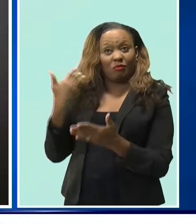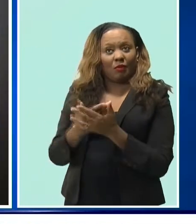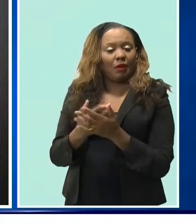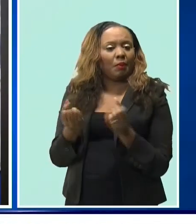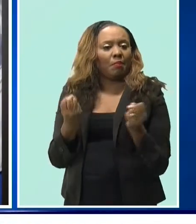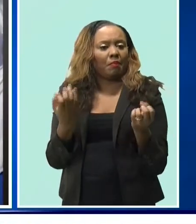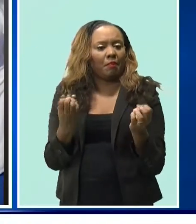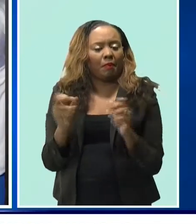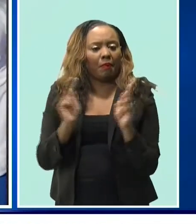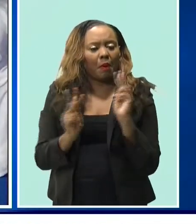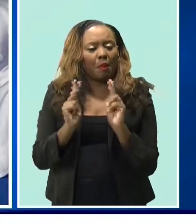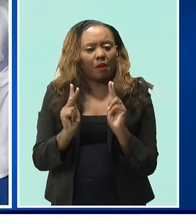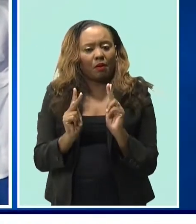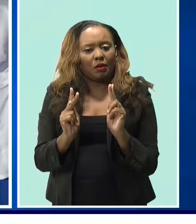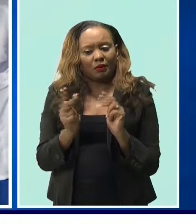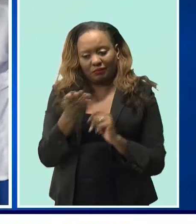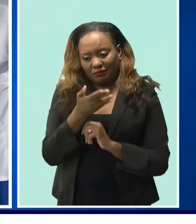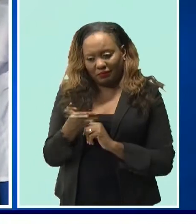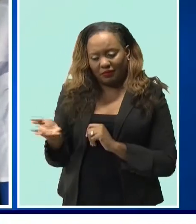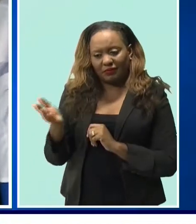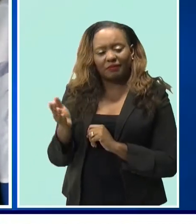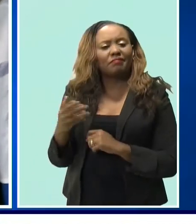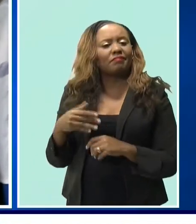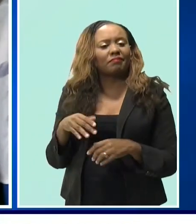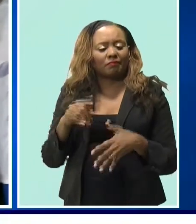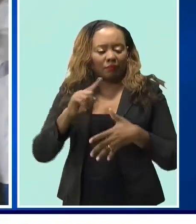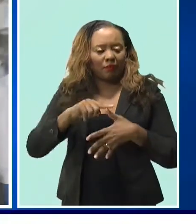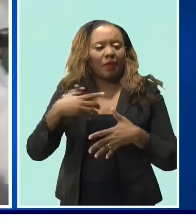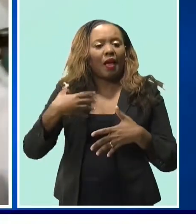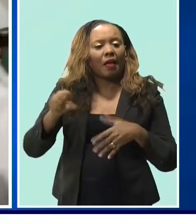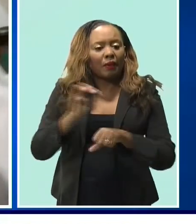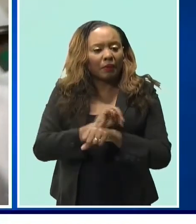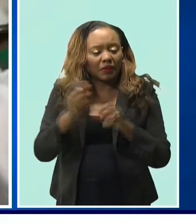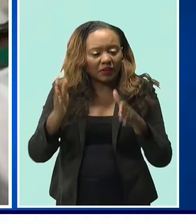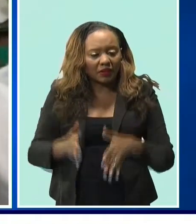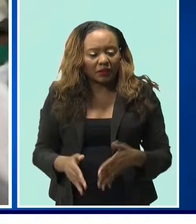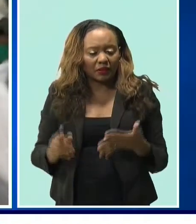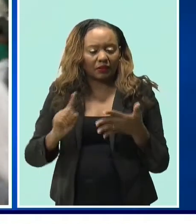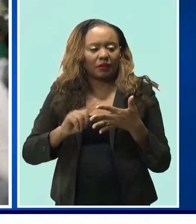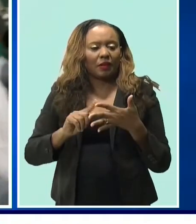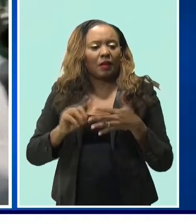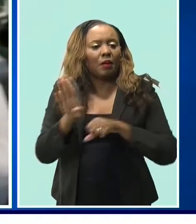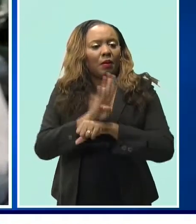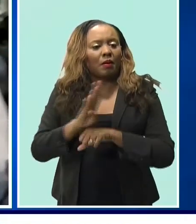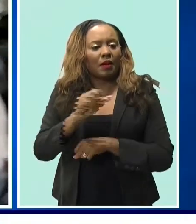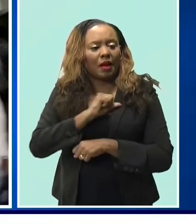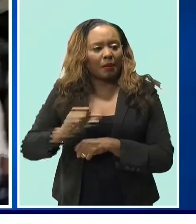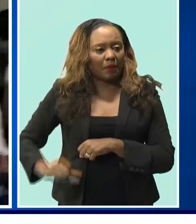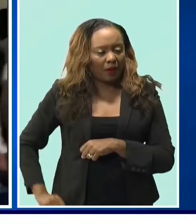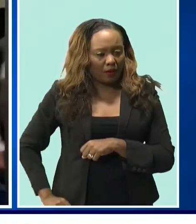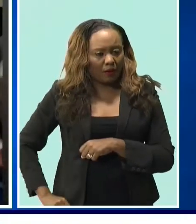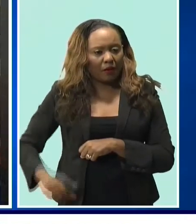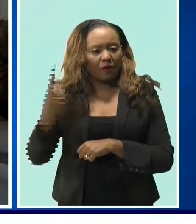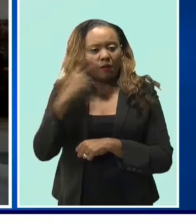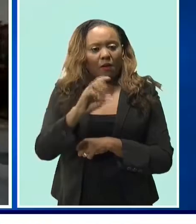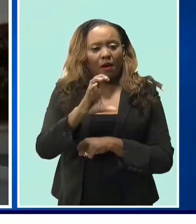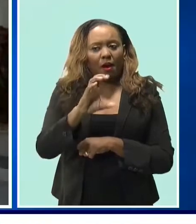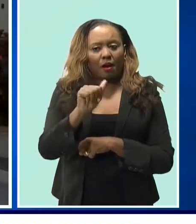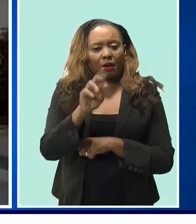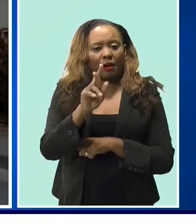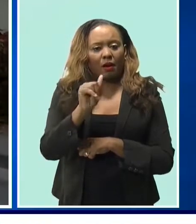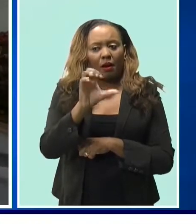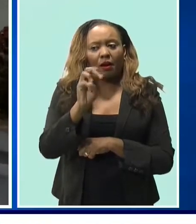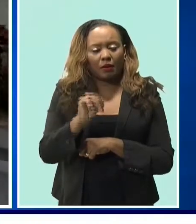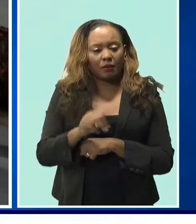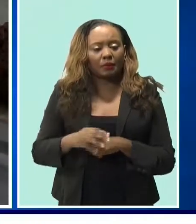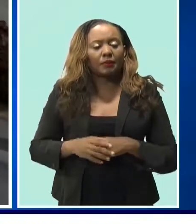officials, including Health Minister Lieutenant Colonel Jeffrey Bostic and Barbados' Ambassador to CARICOM, David Commichon.